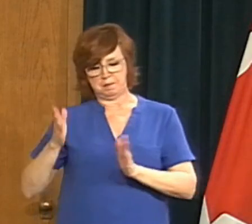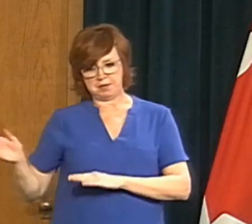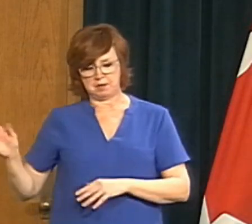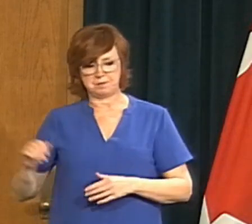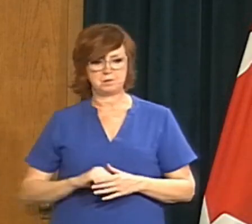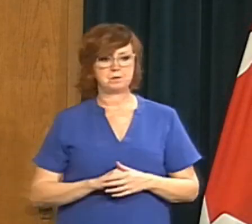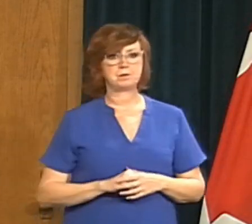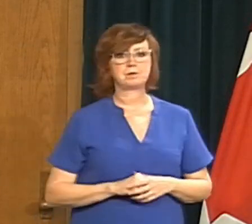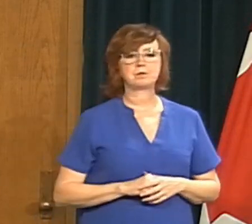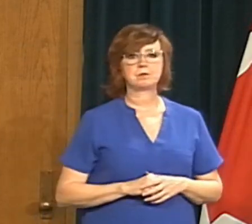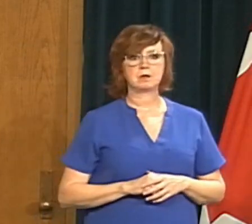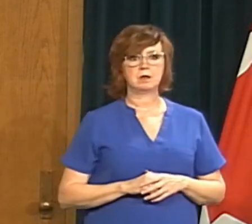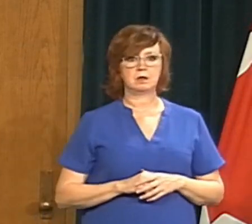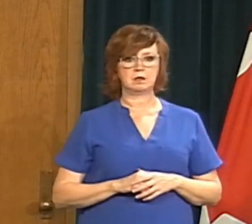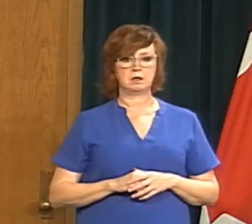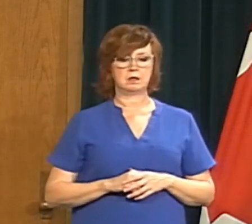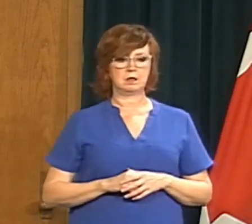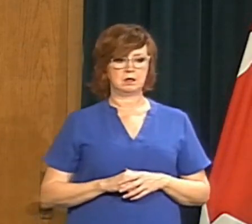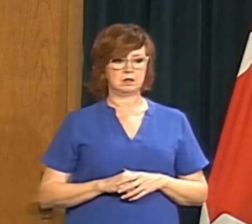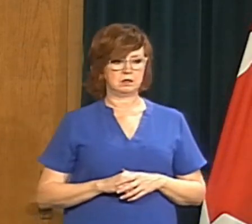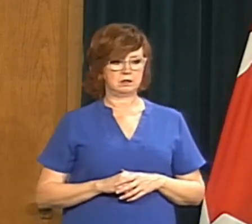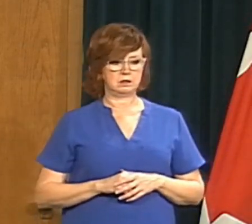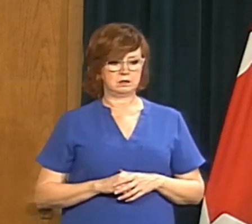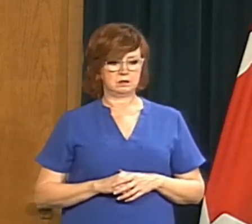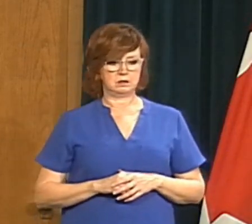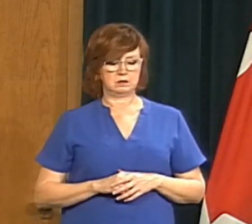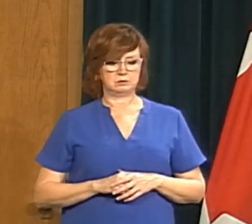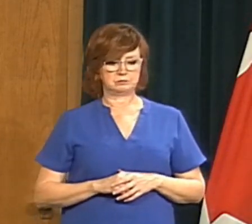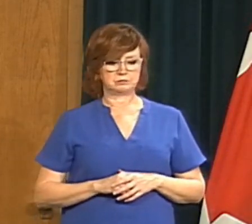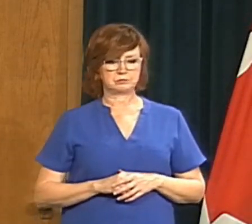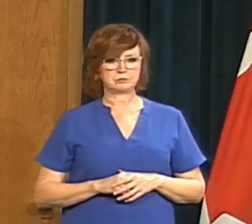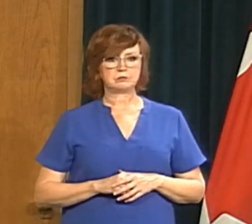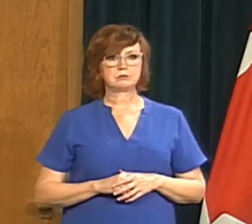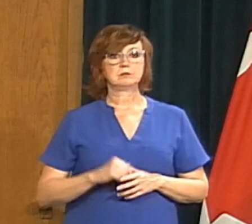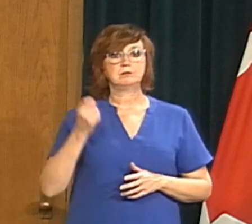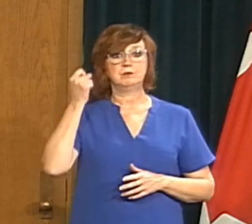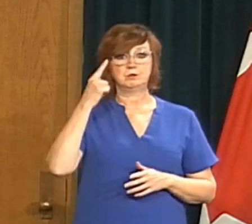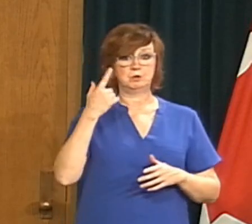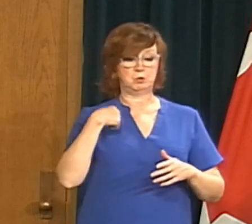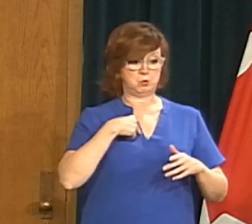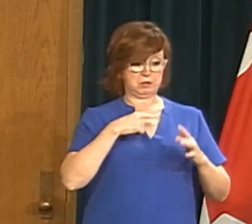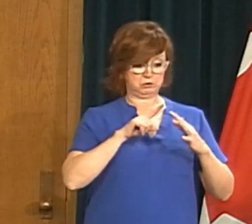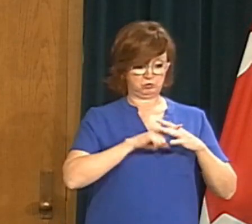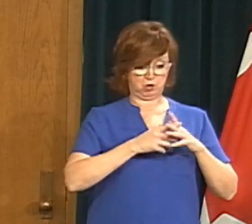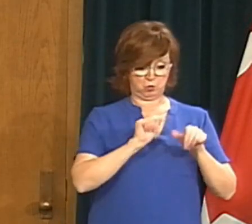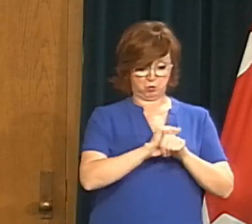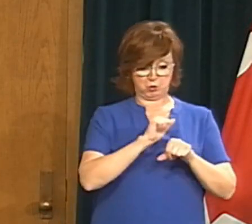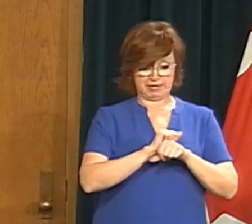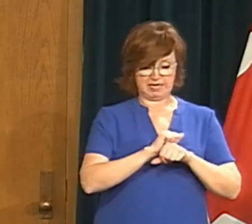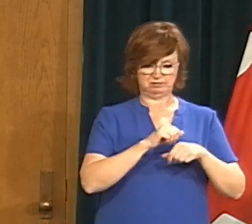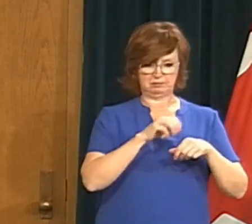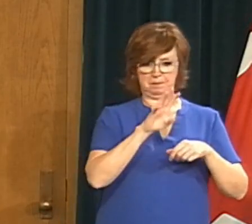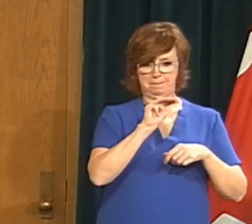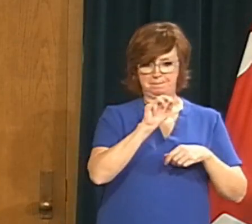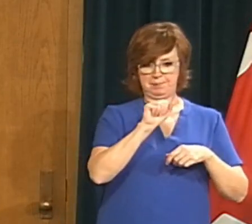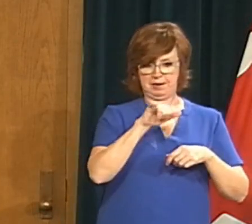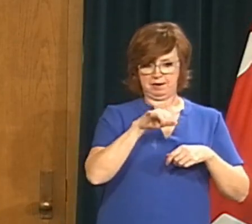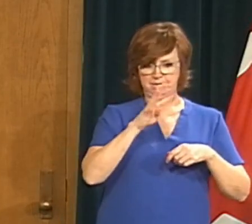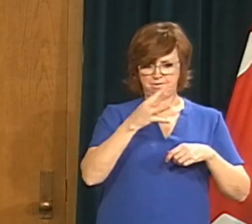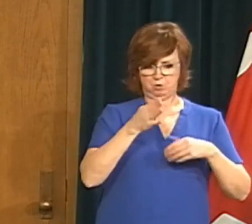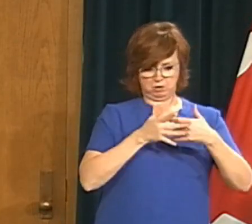we open, so is it the workers that are working today? Is it the workers that come later? It just becomes